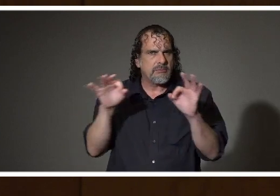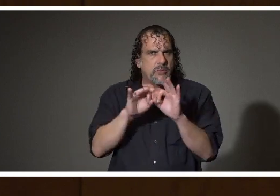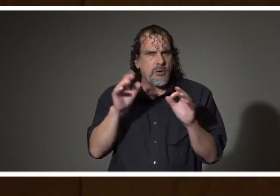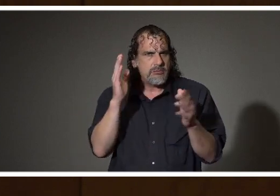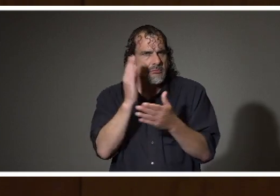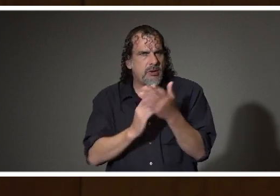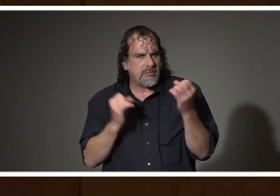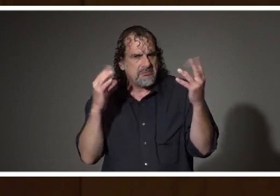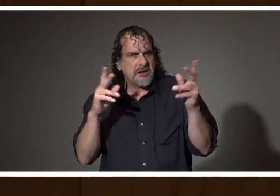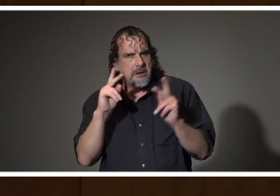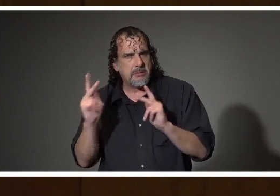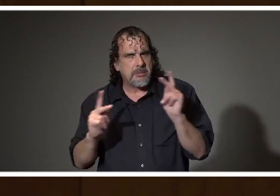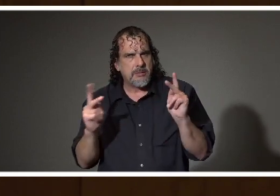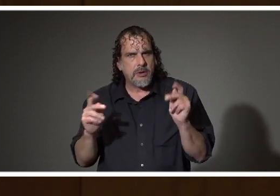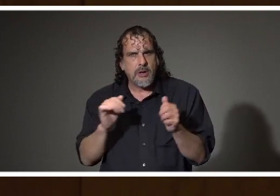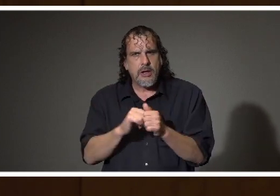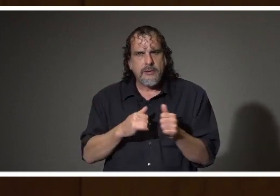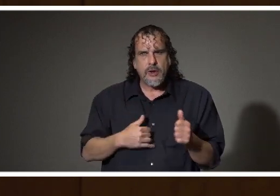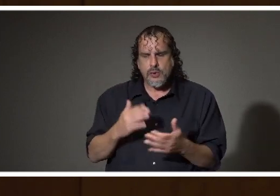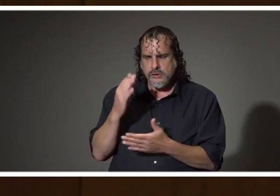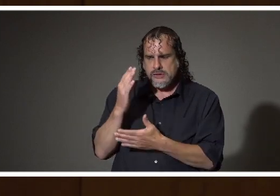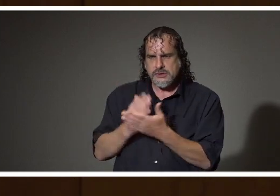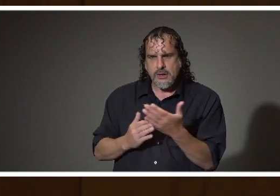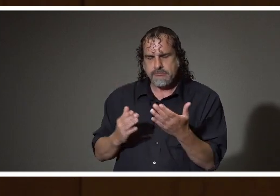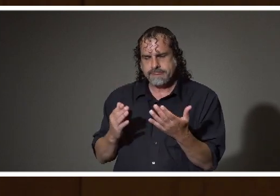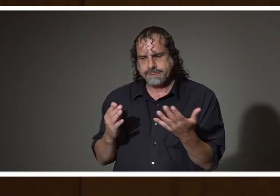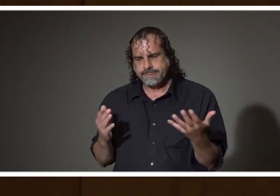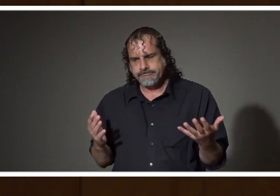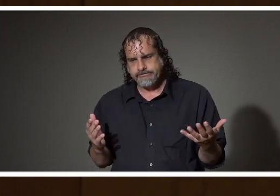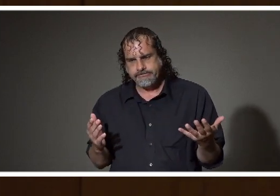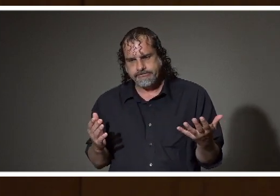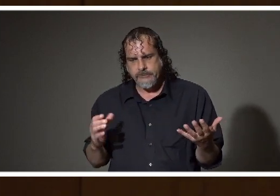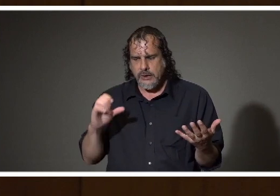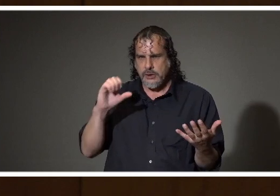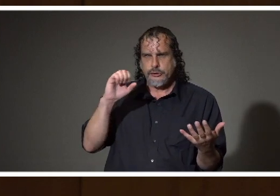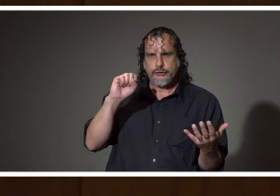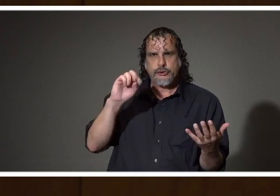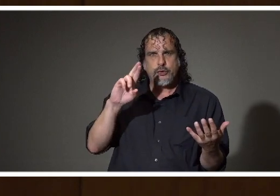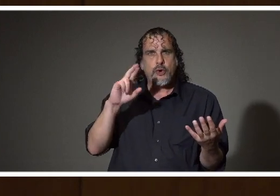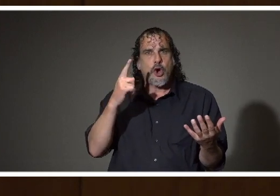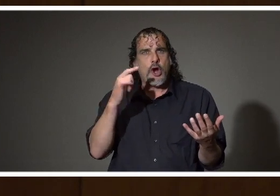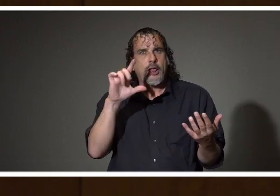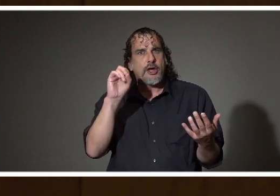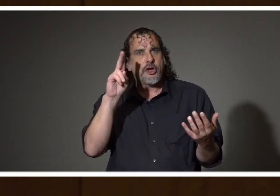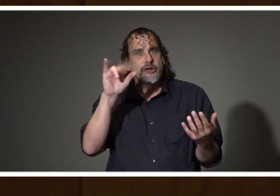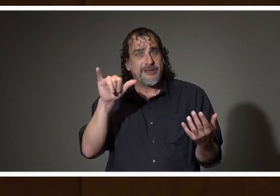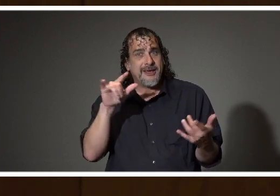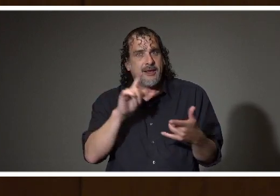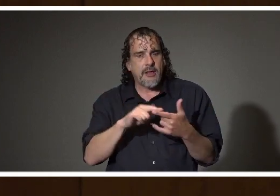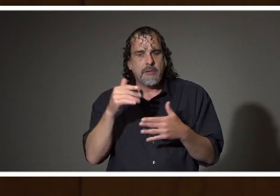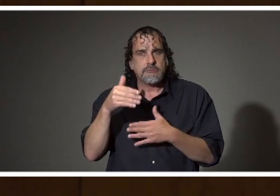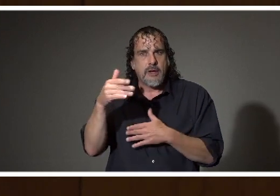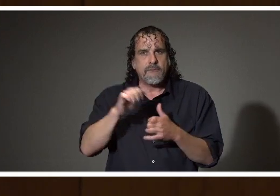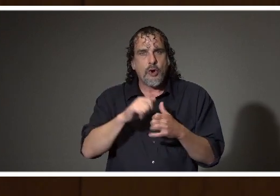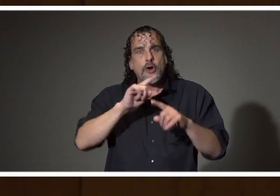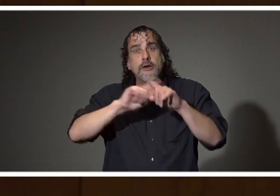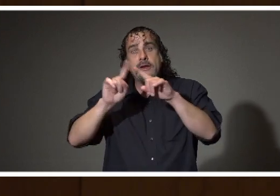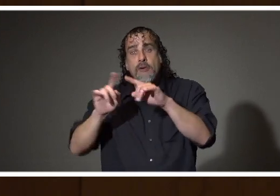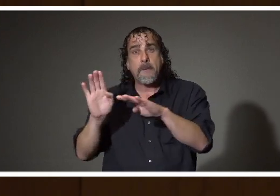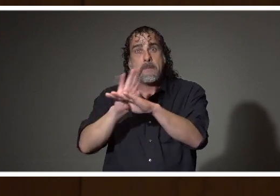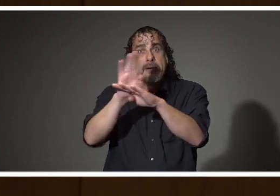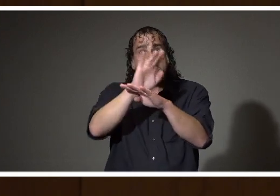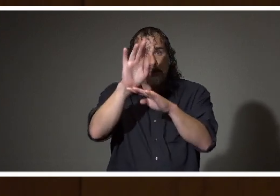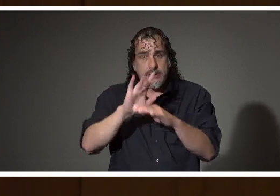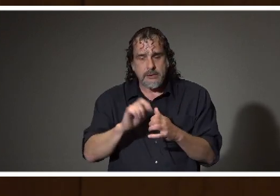individuals. There will probably be some utility to serology in the future for certain high-risk occupations, maybe